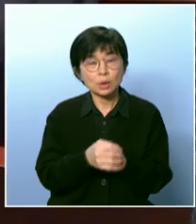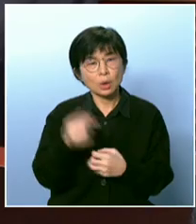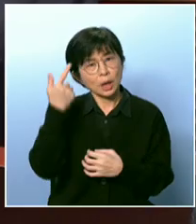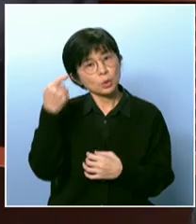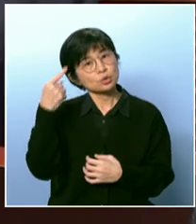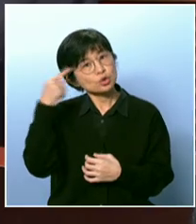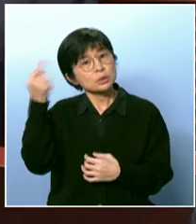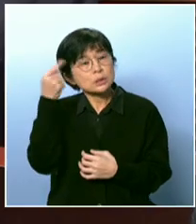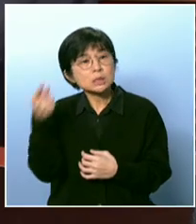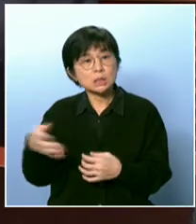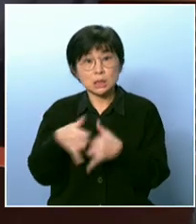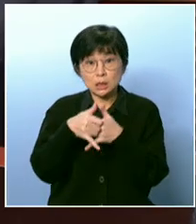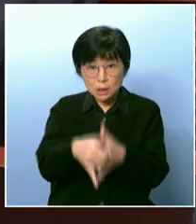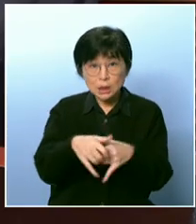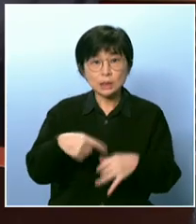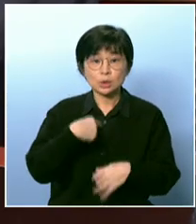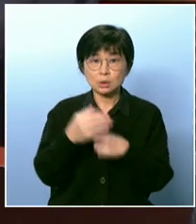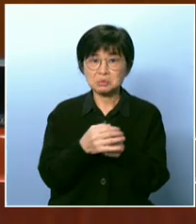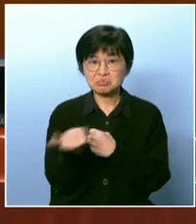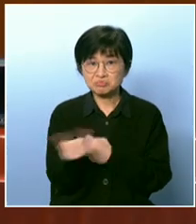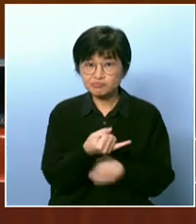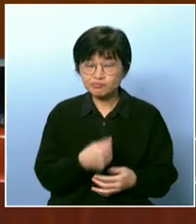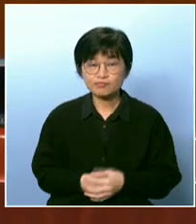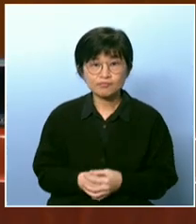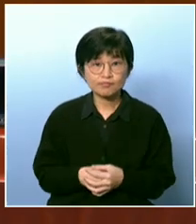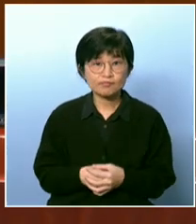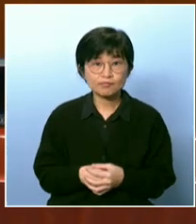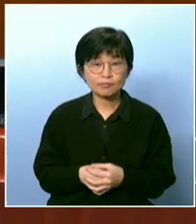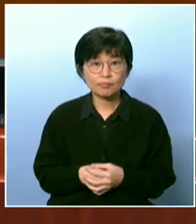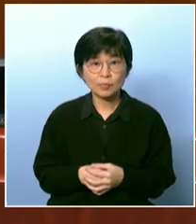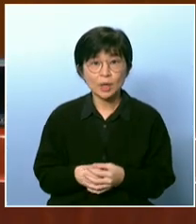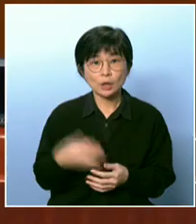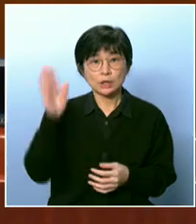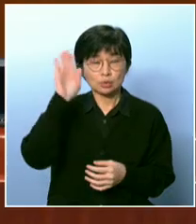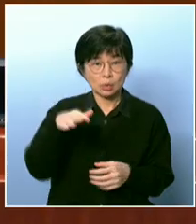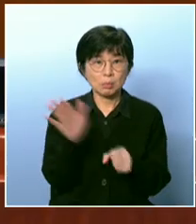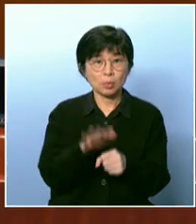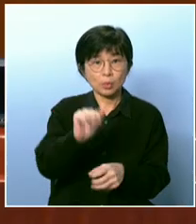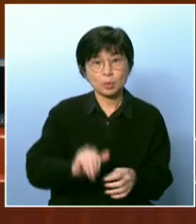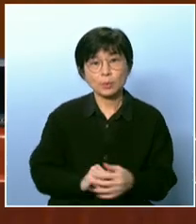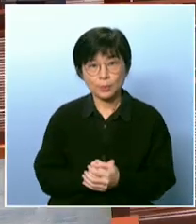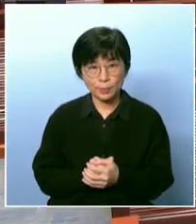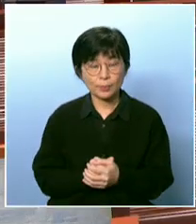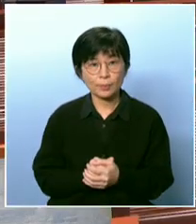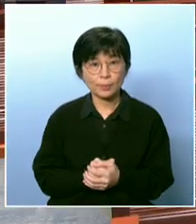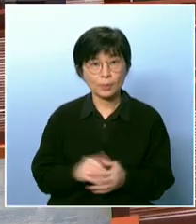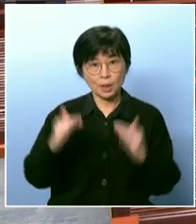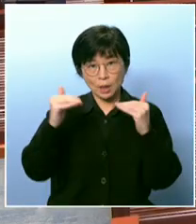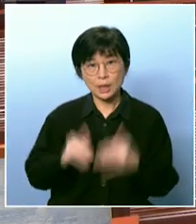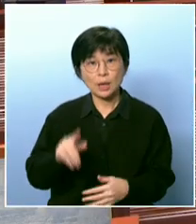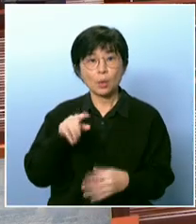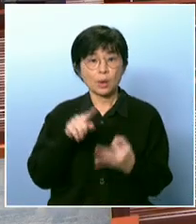days, and after all, we have a recommendation in the audit report. I want to know if you're following